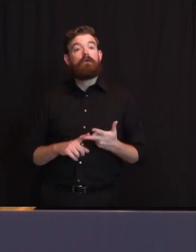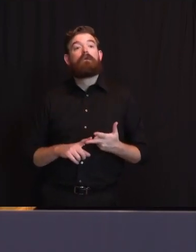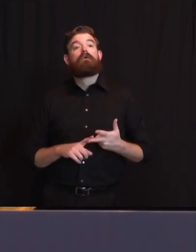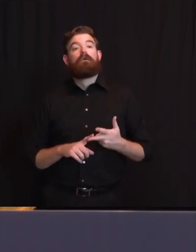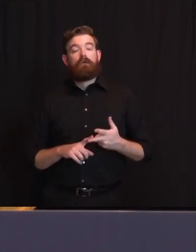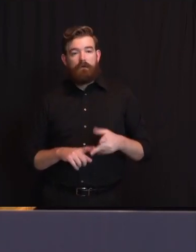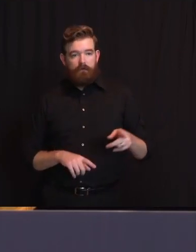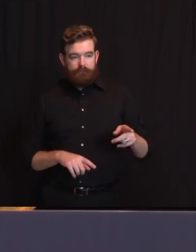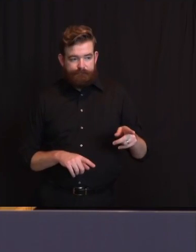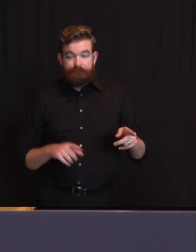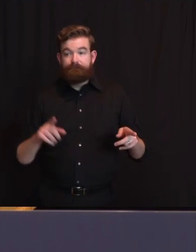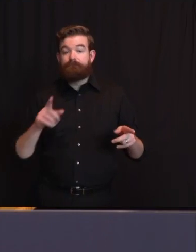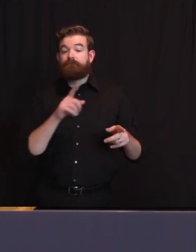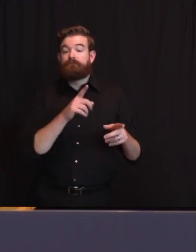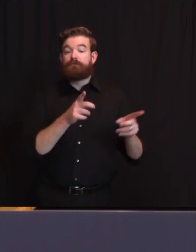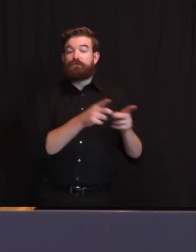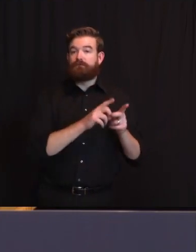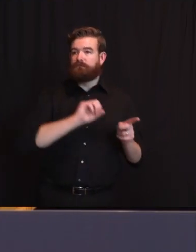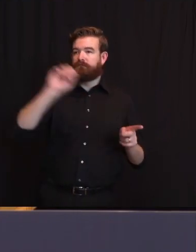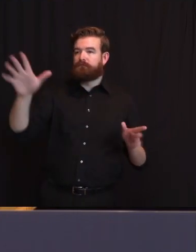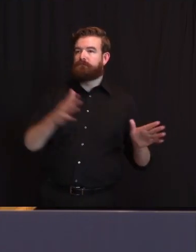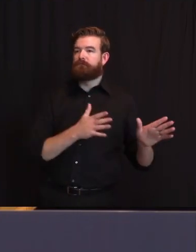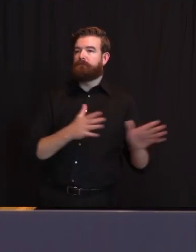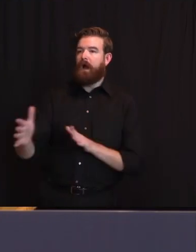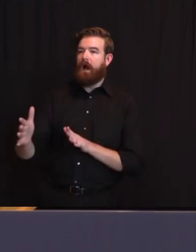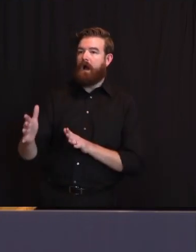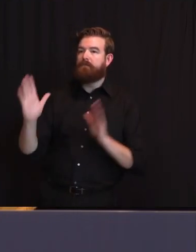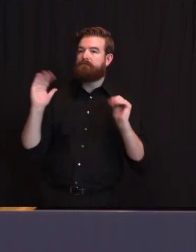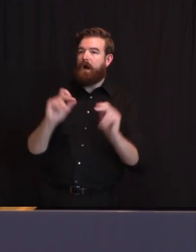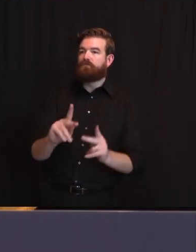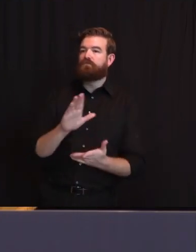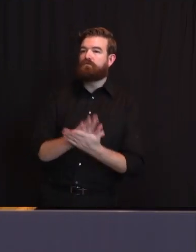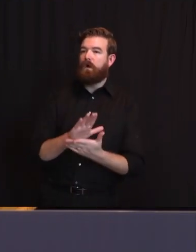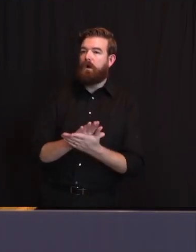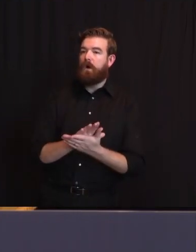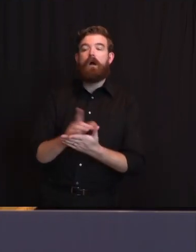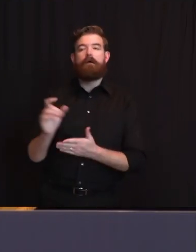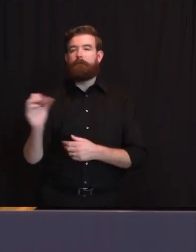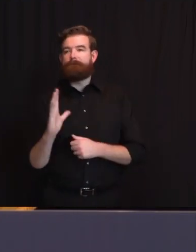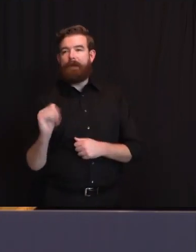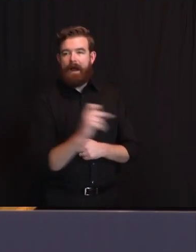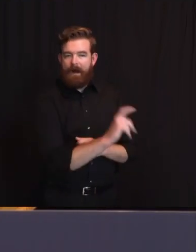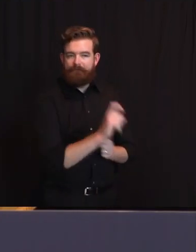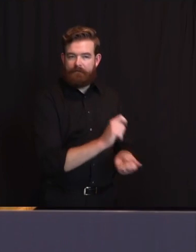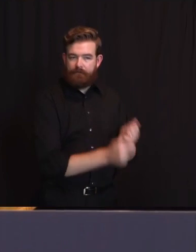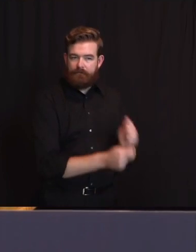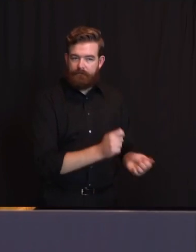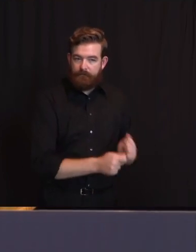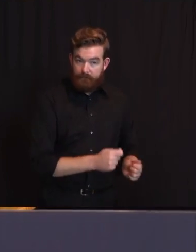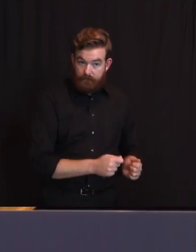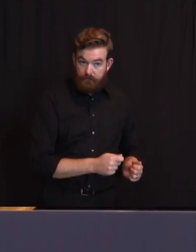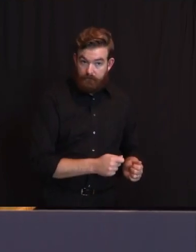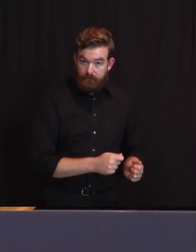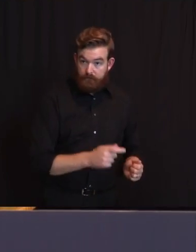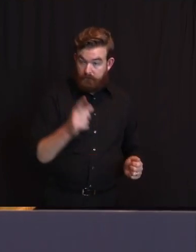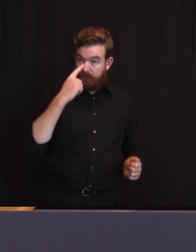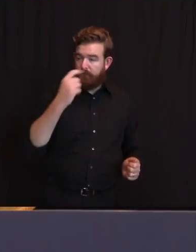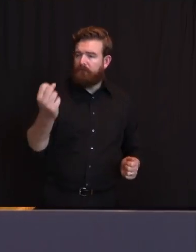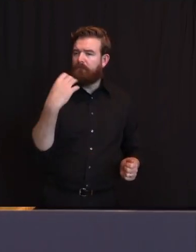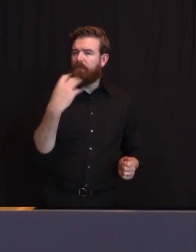not approved by Tuesday? Some businesses that have offices say they're still waiting for more guidance from you if it's safe to return to work in an